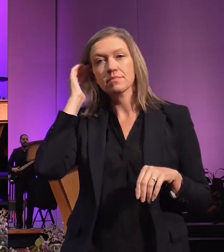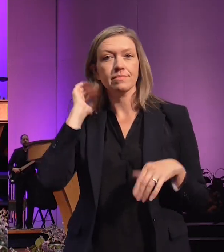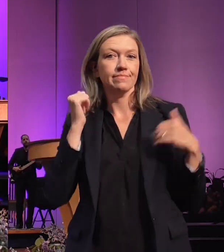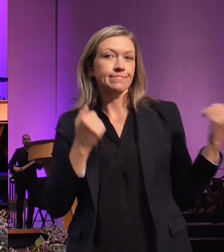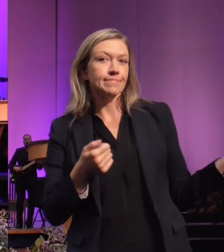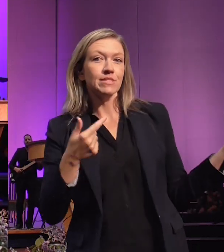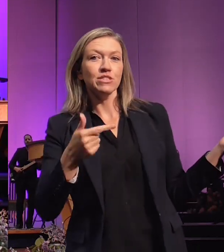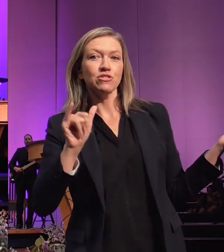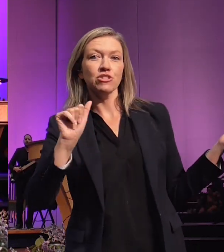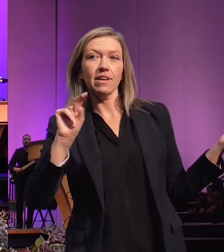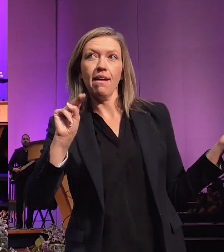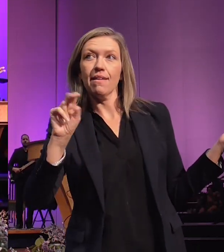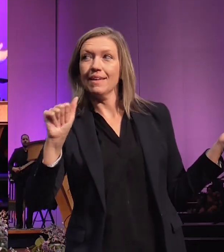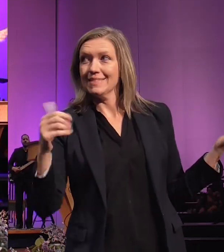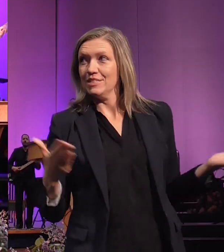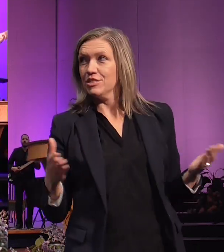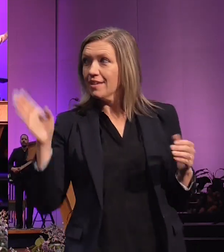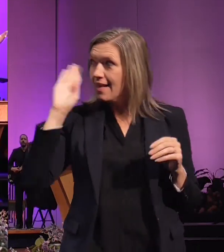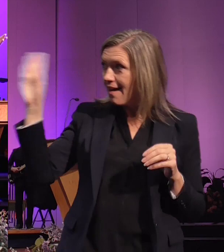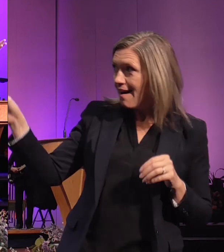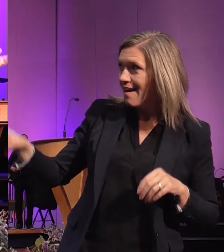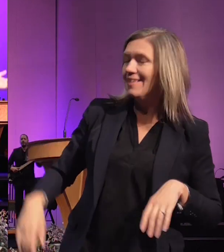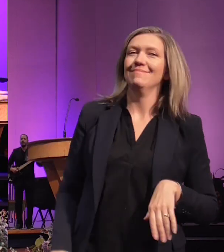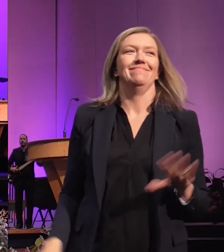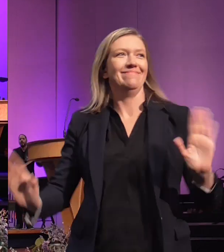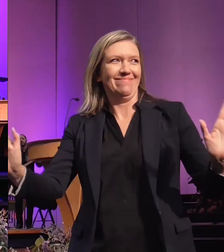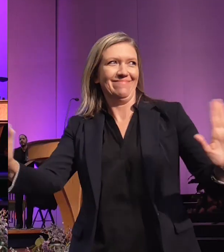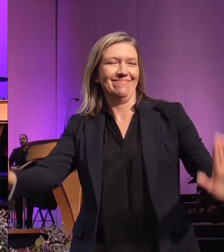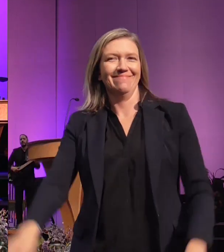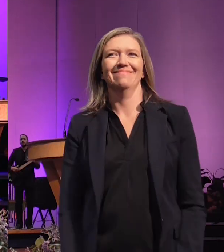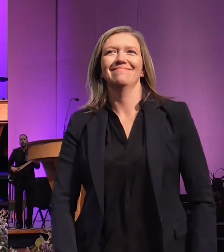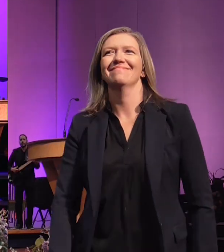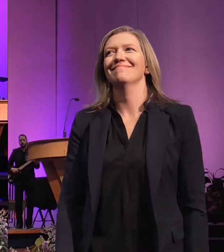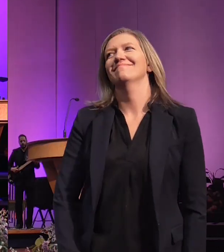Gianna's here. Say hi, Gianna. Hi, everyone.